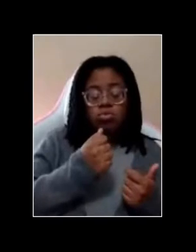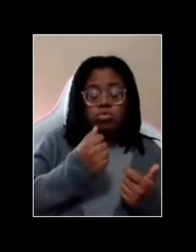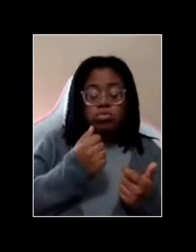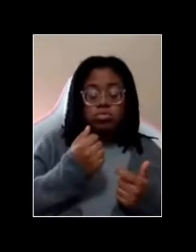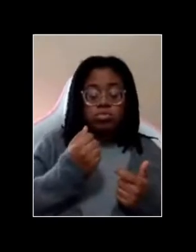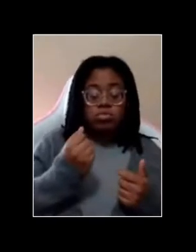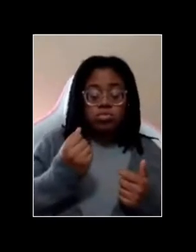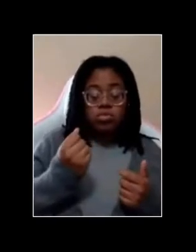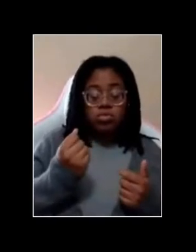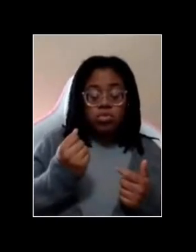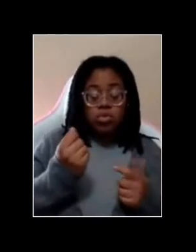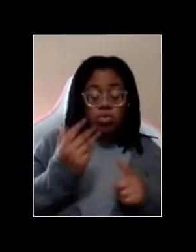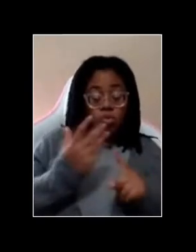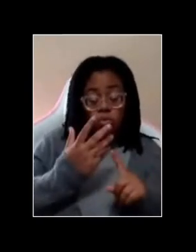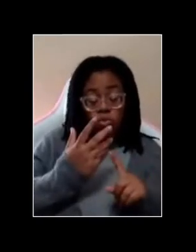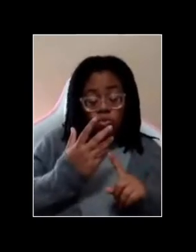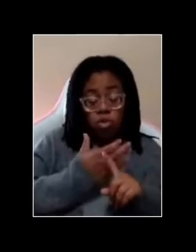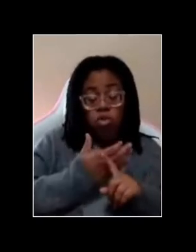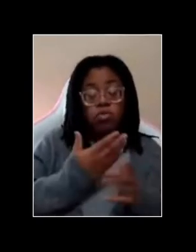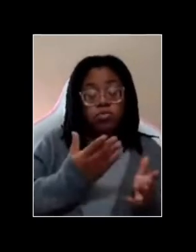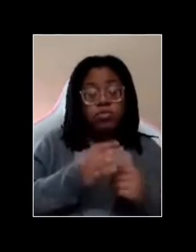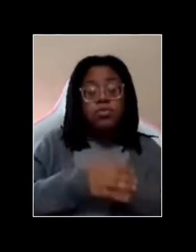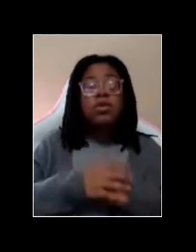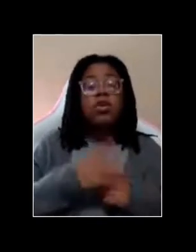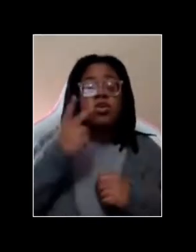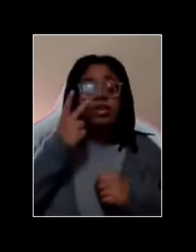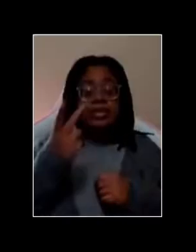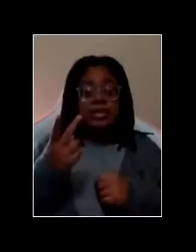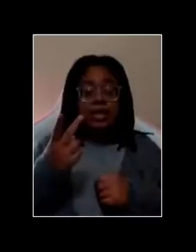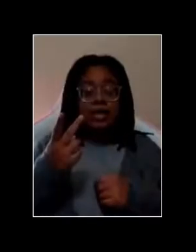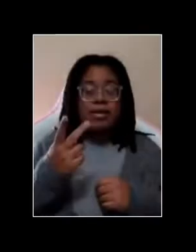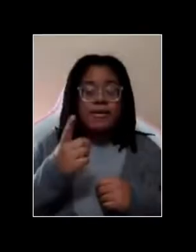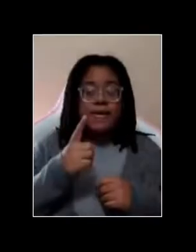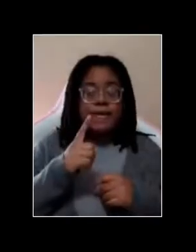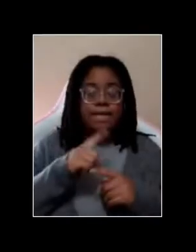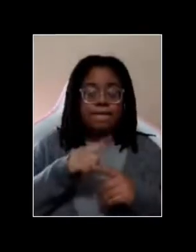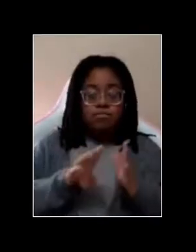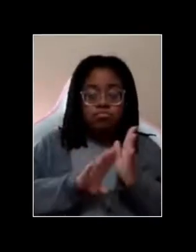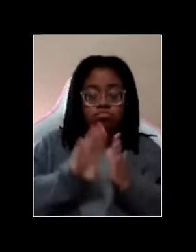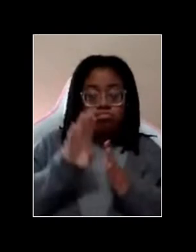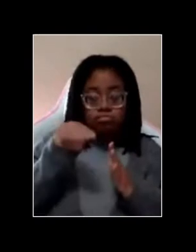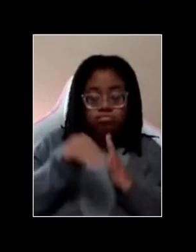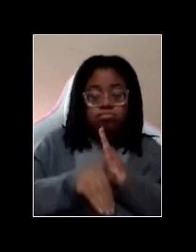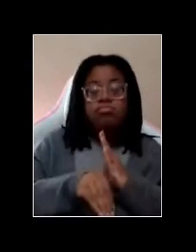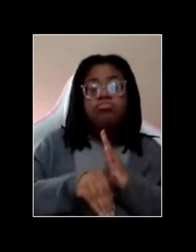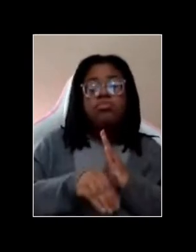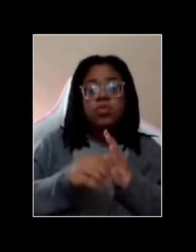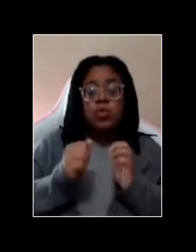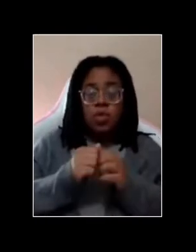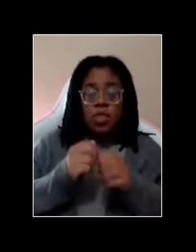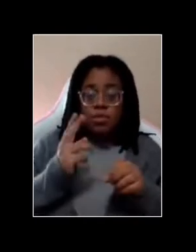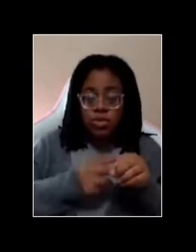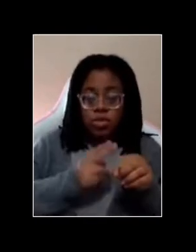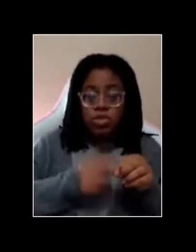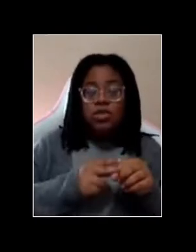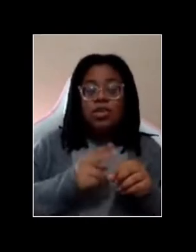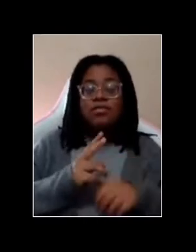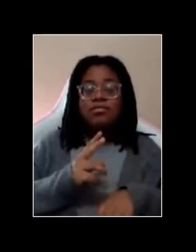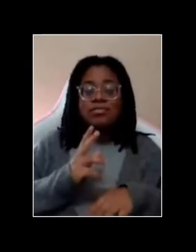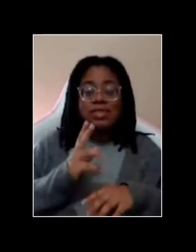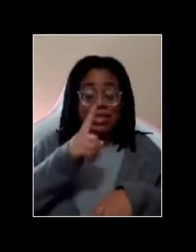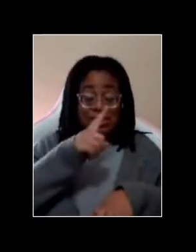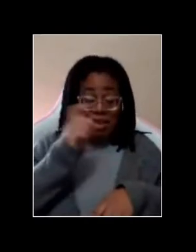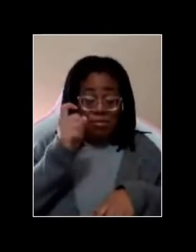in general, in the winter, expecting to see somewhat increased levels of participation versus the summer having